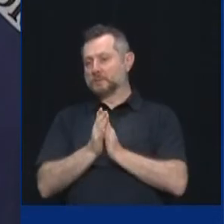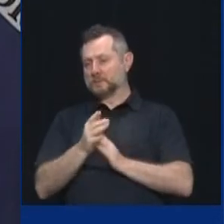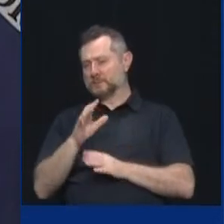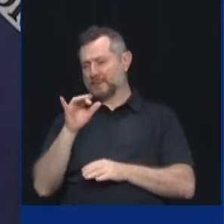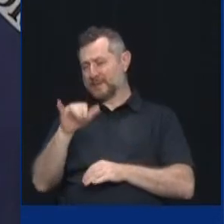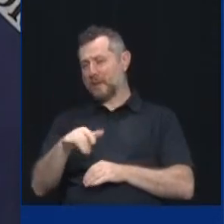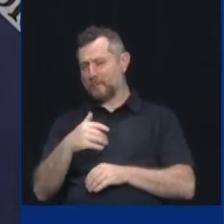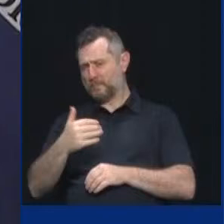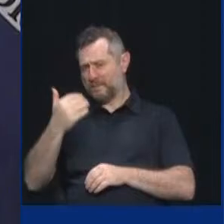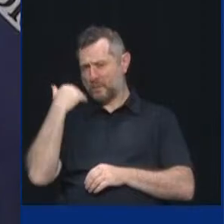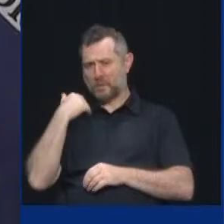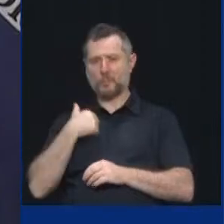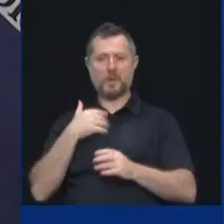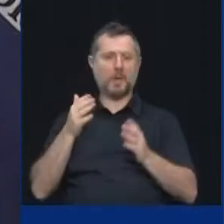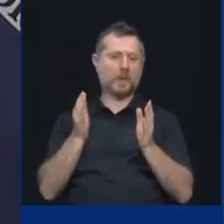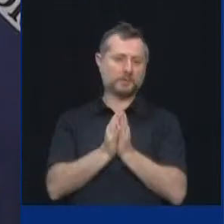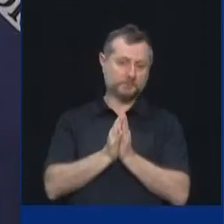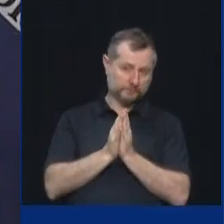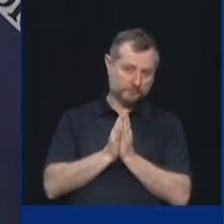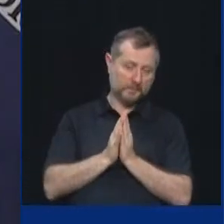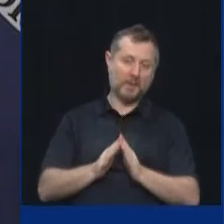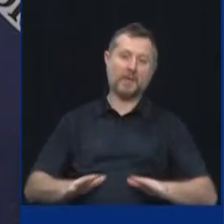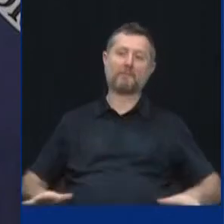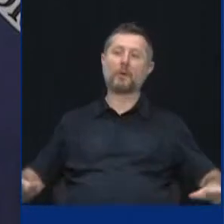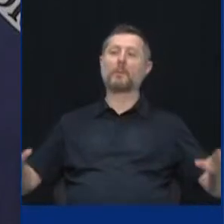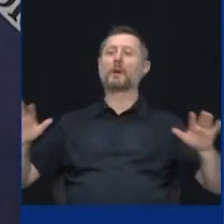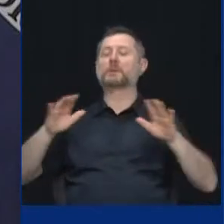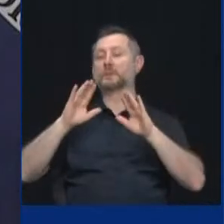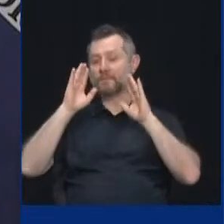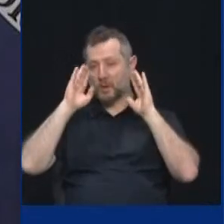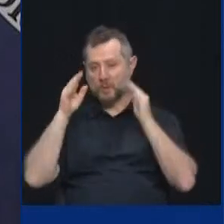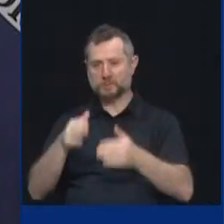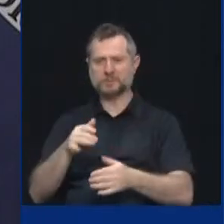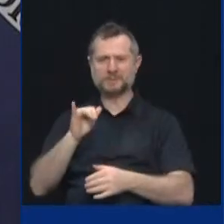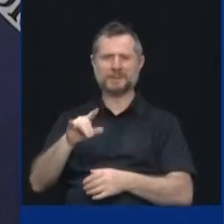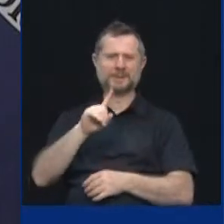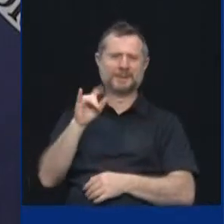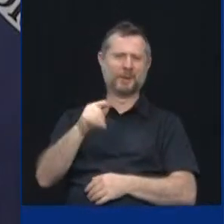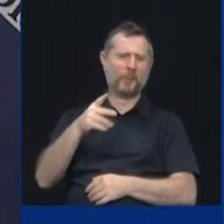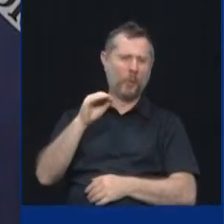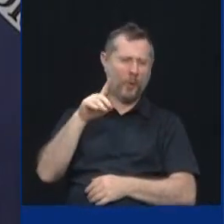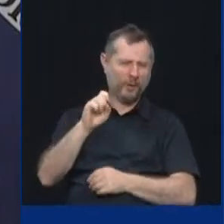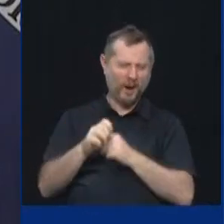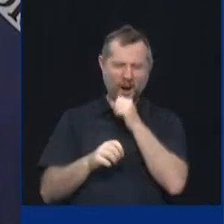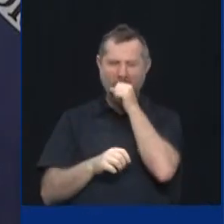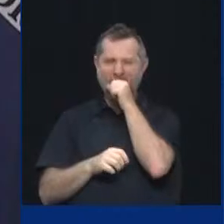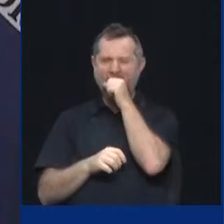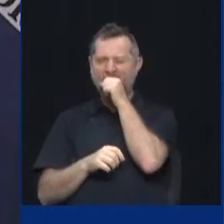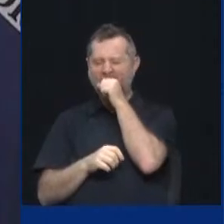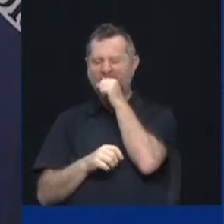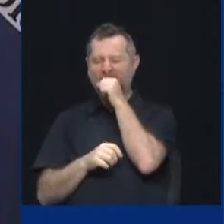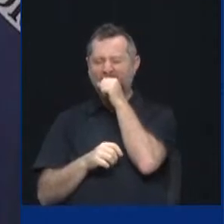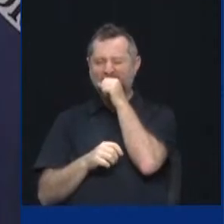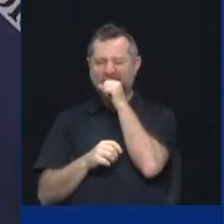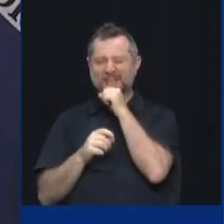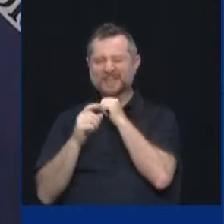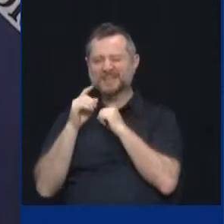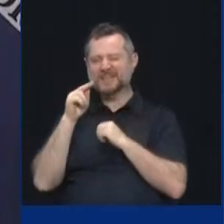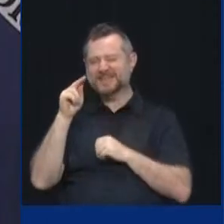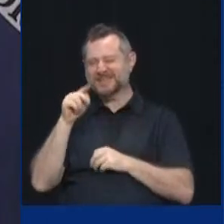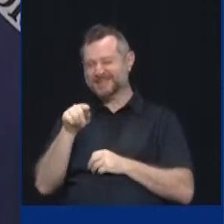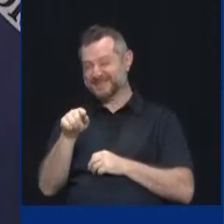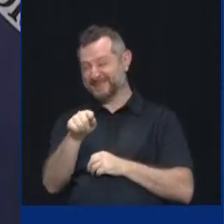past, let's all focus, target these zip codes. City, state,